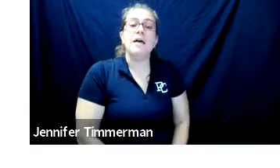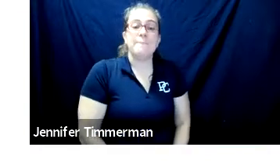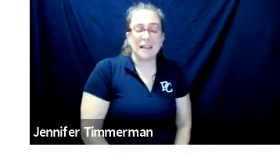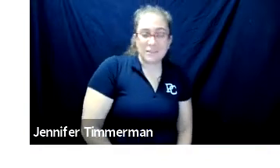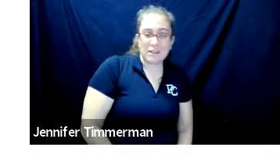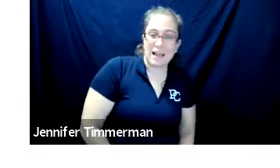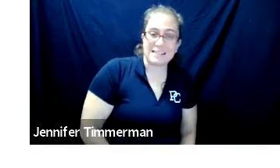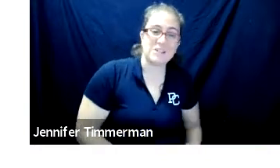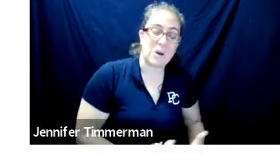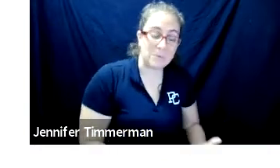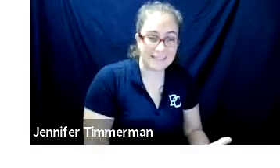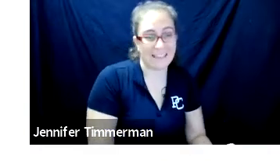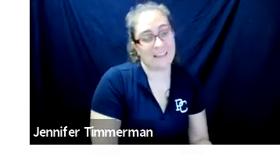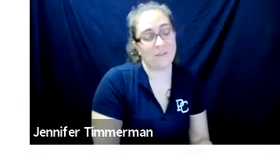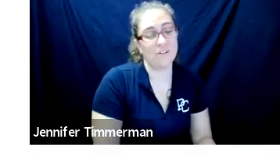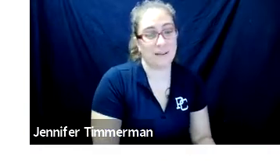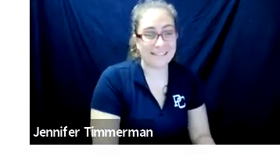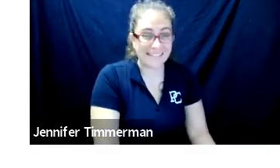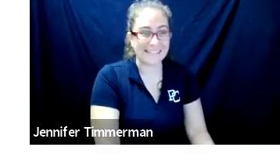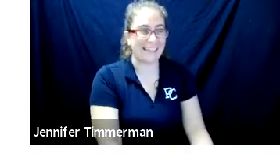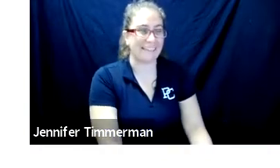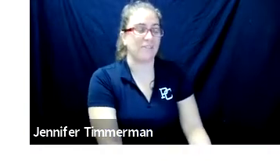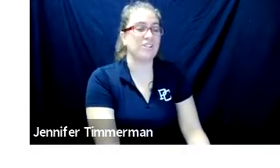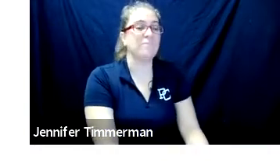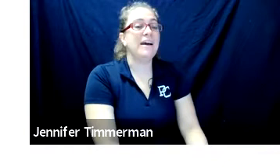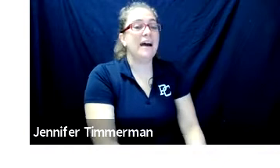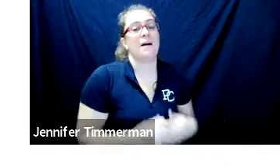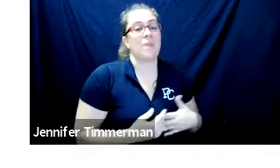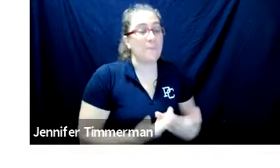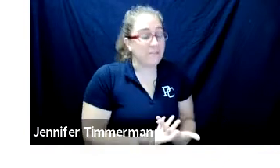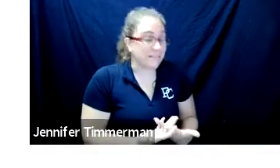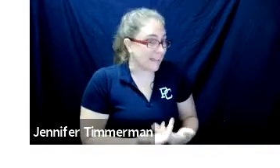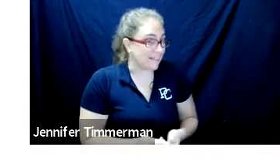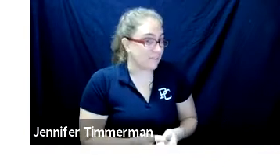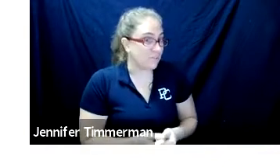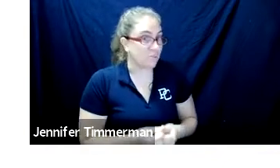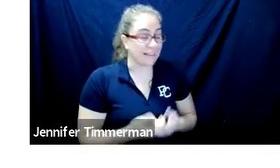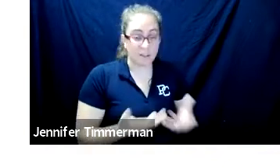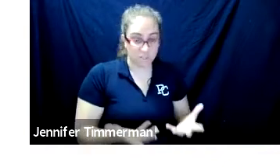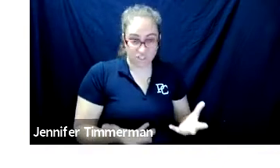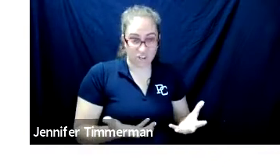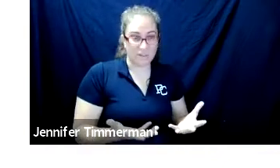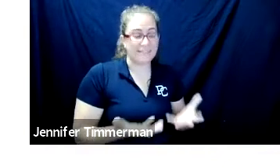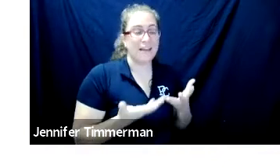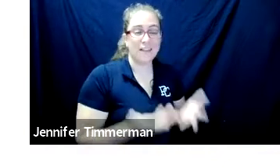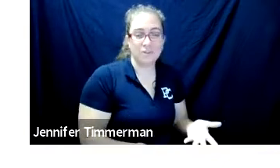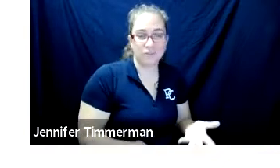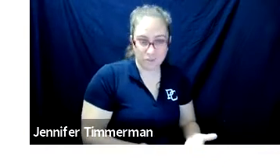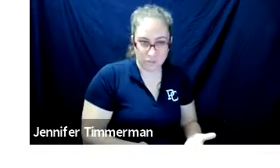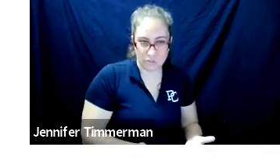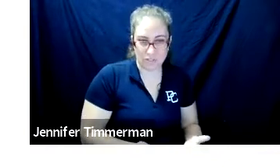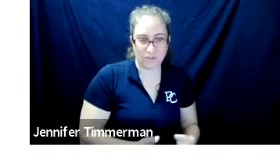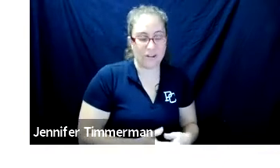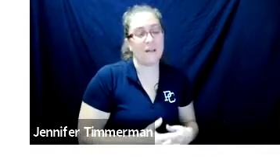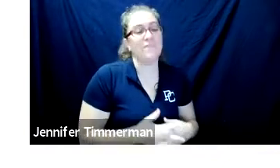Mexico. Mexico has its own sign language, Mexican Sign Language. American Sign Language, or sign language in general, is not